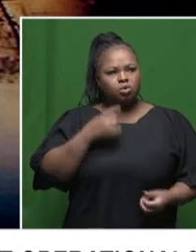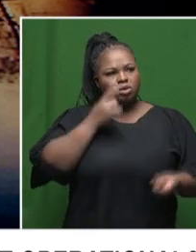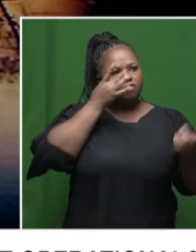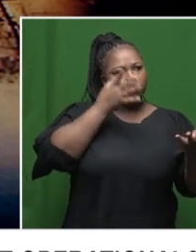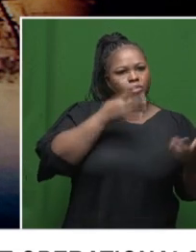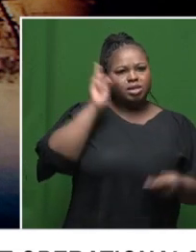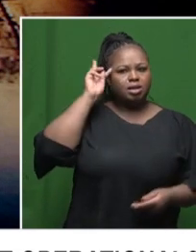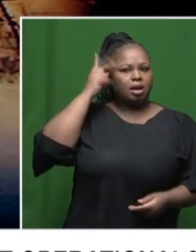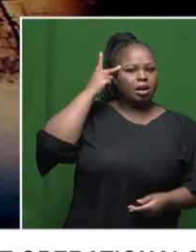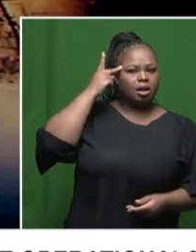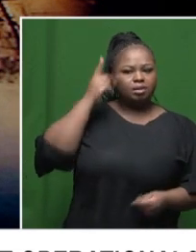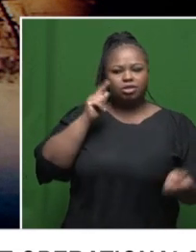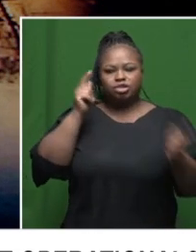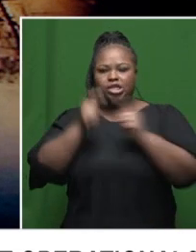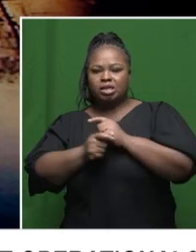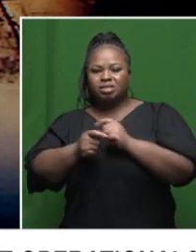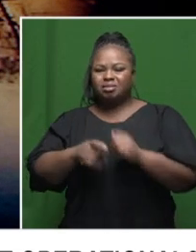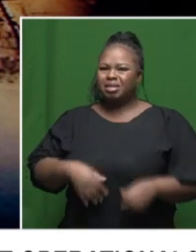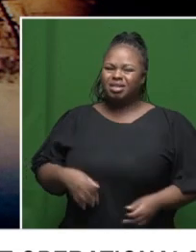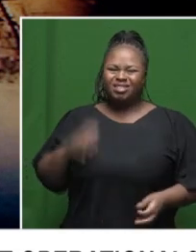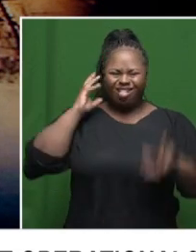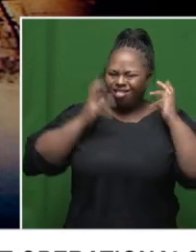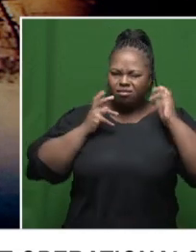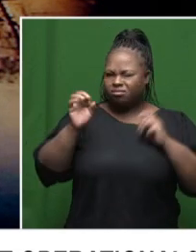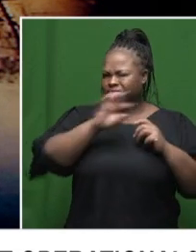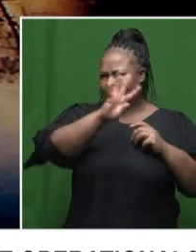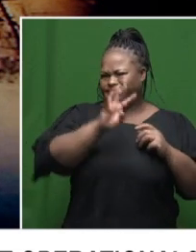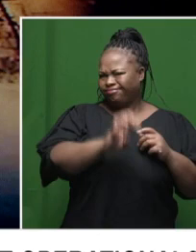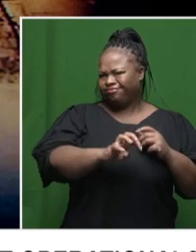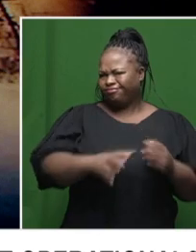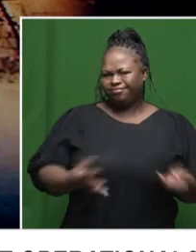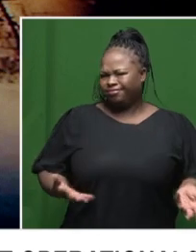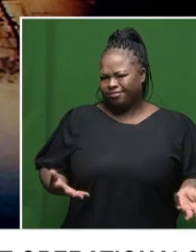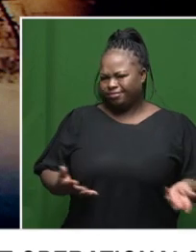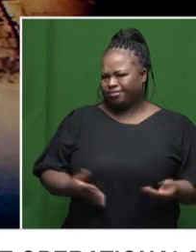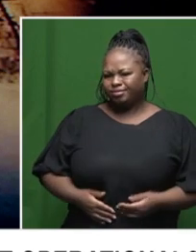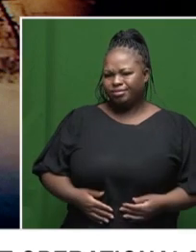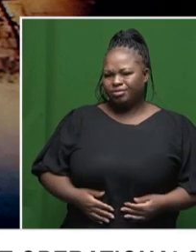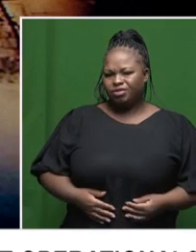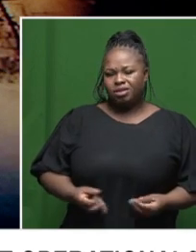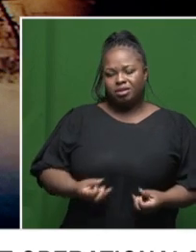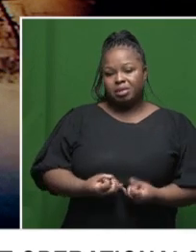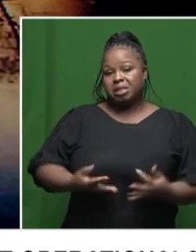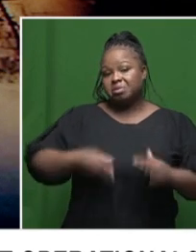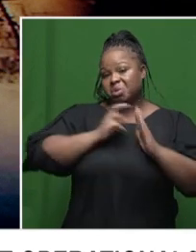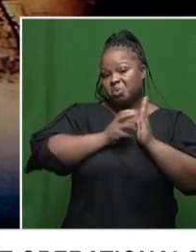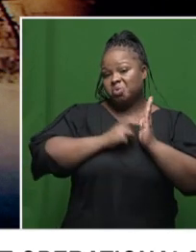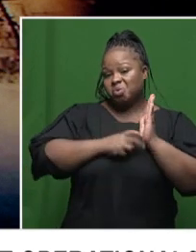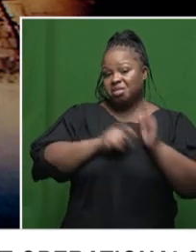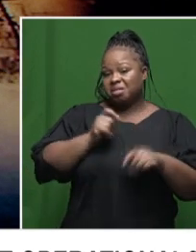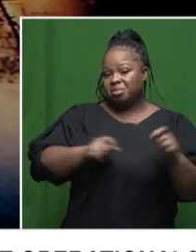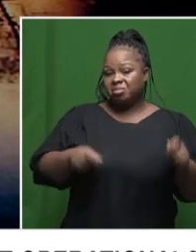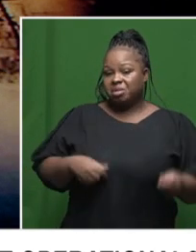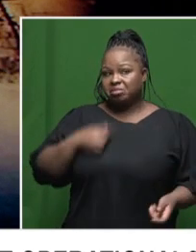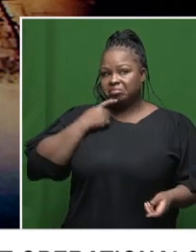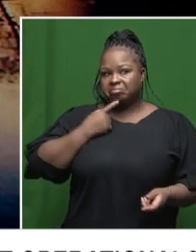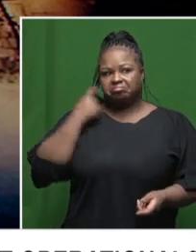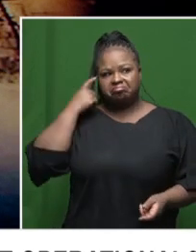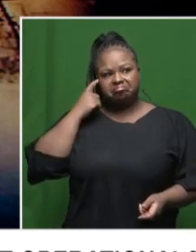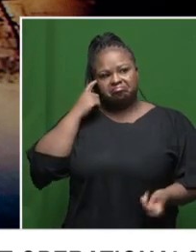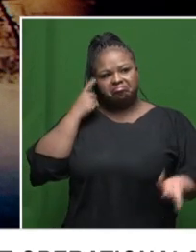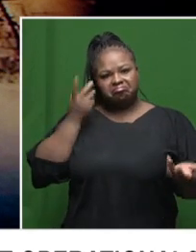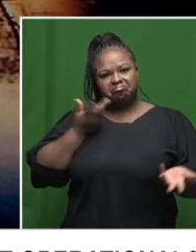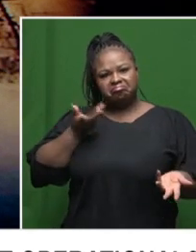coming and then a retraction of a statement. It just sort of puts a big question mark over all the kind of regulations and people asking a lot of